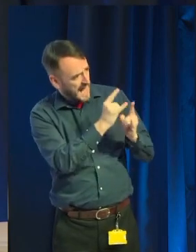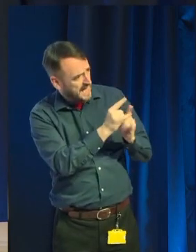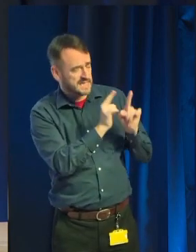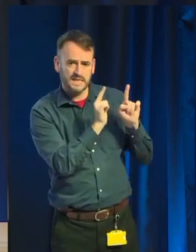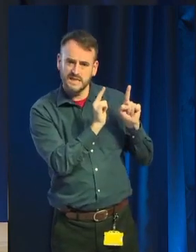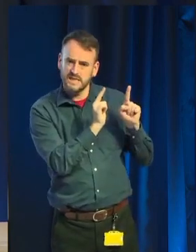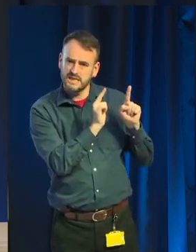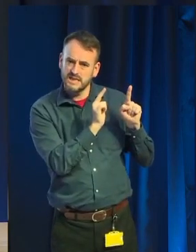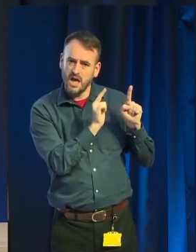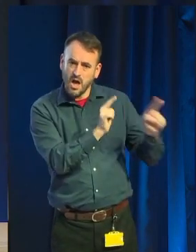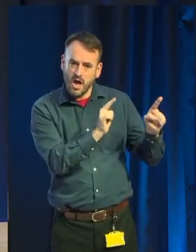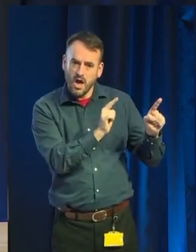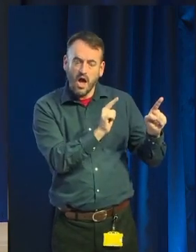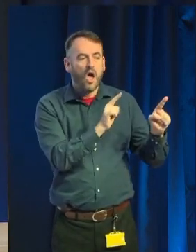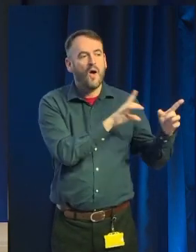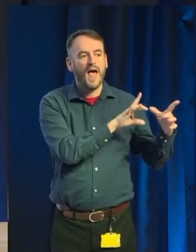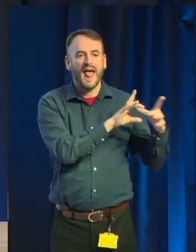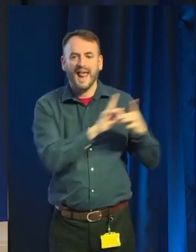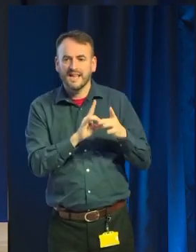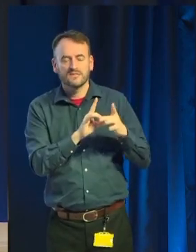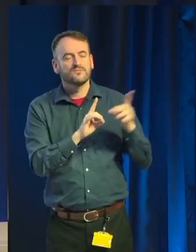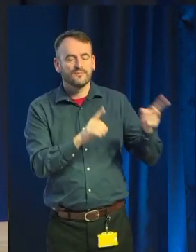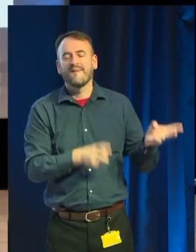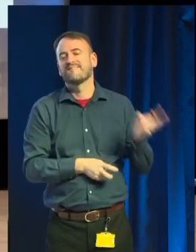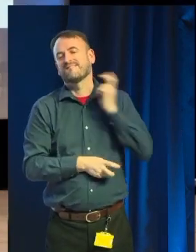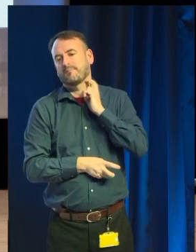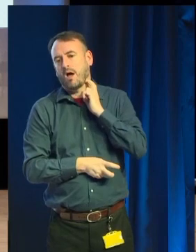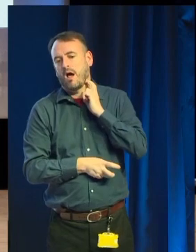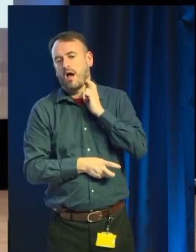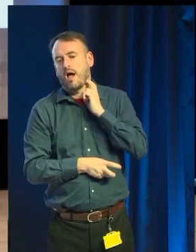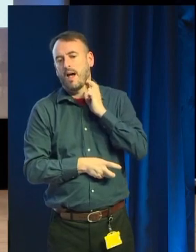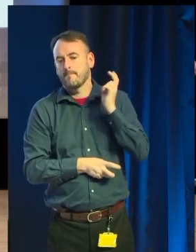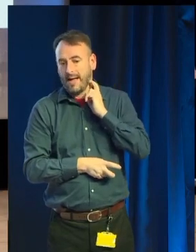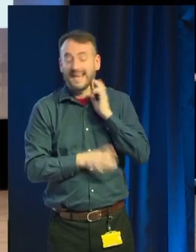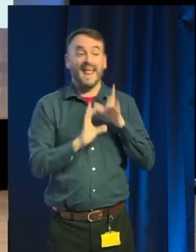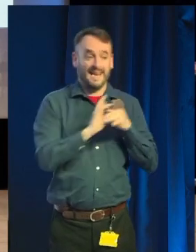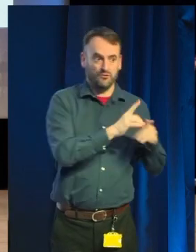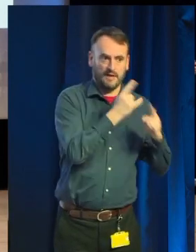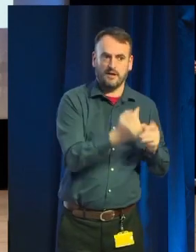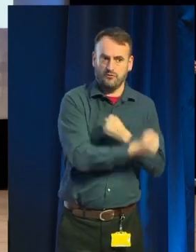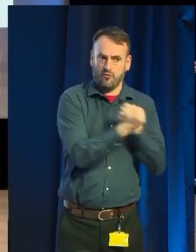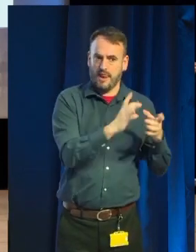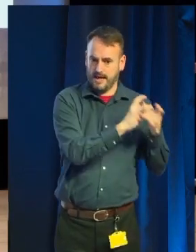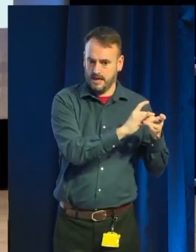vampire is often linked with sexuality. And